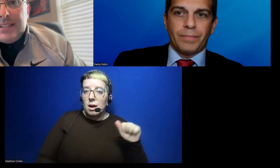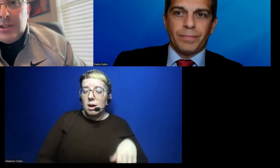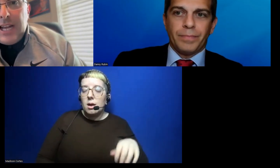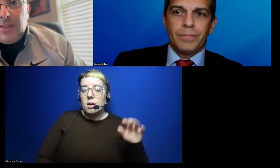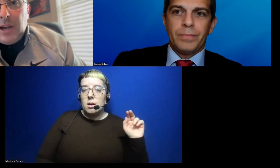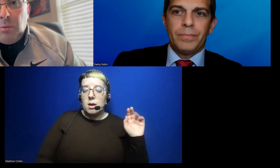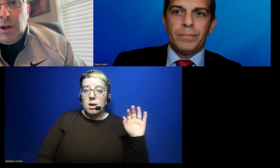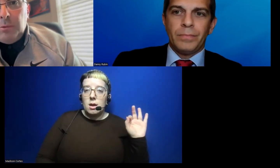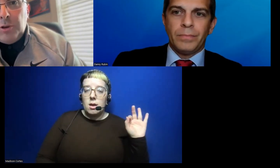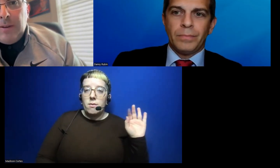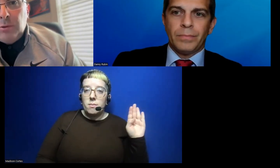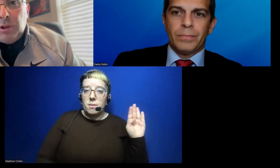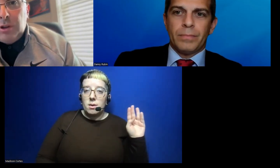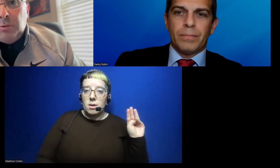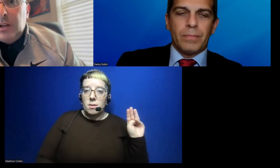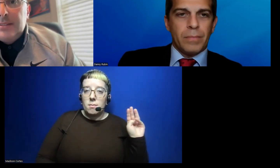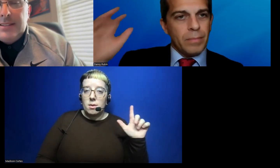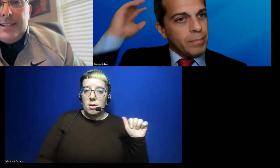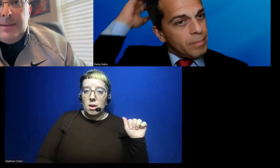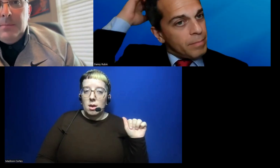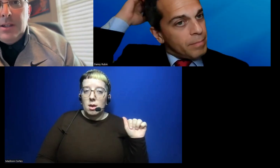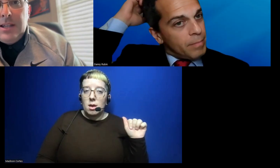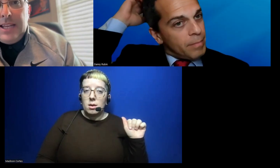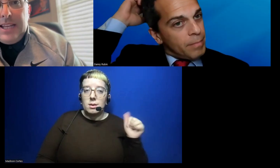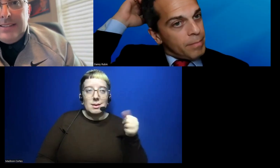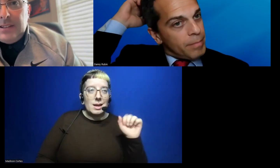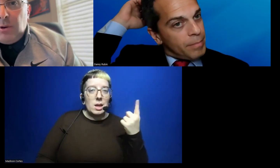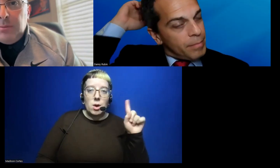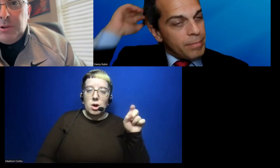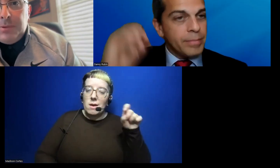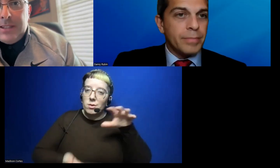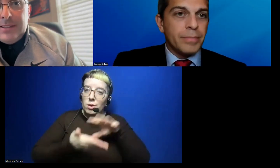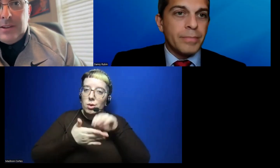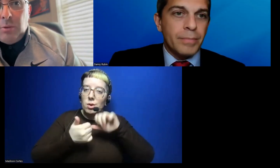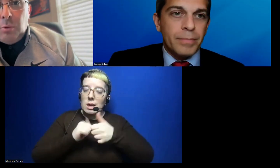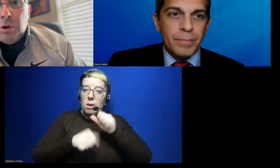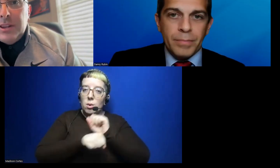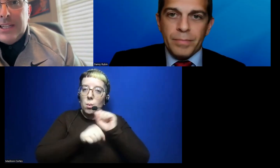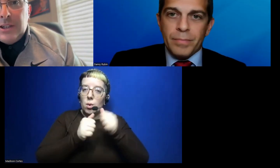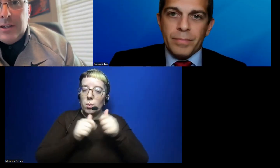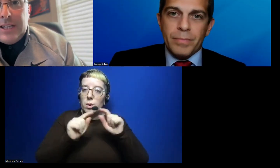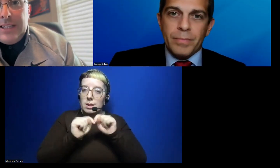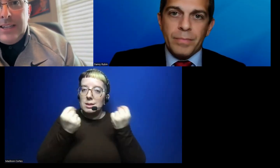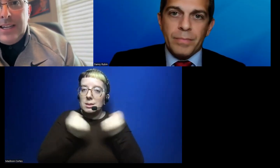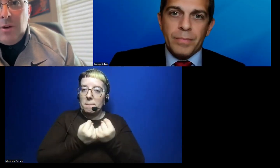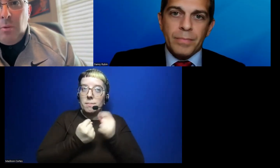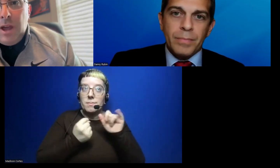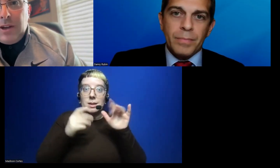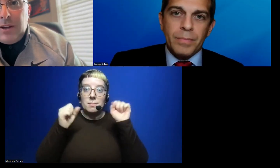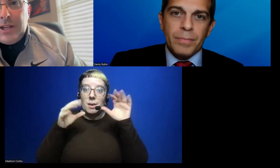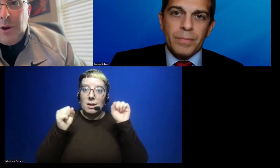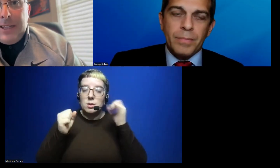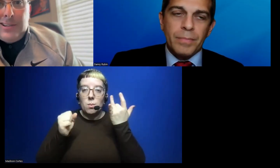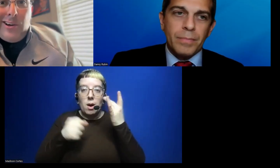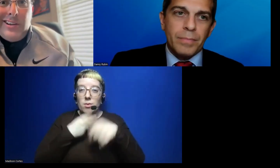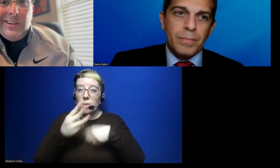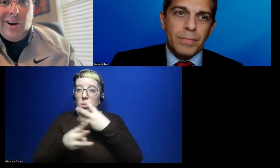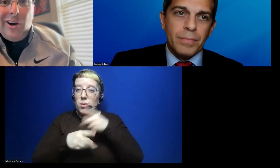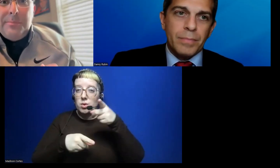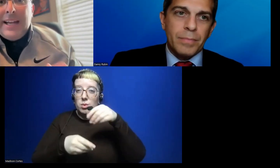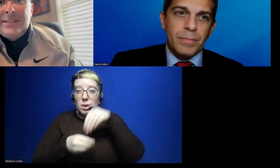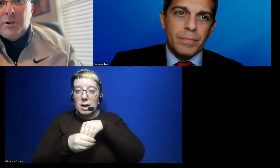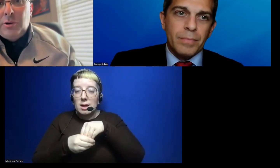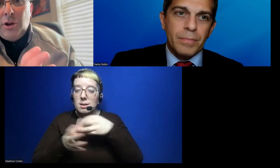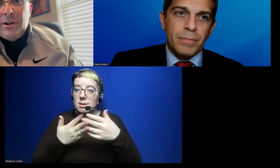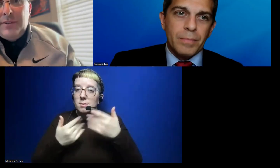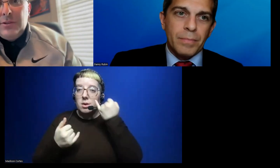any organization out there, one where you have to learn to work as a team is incredible because the world that you're in, whether it's